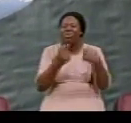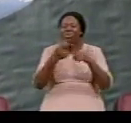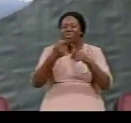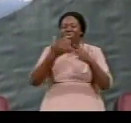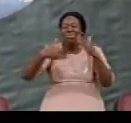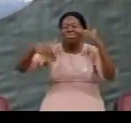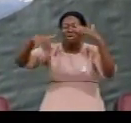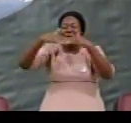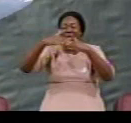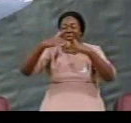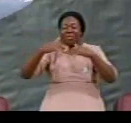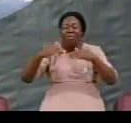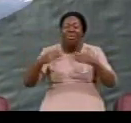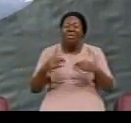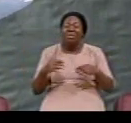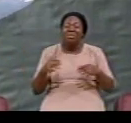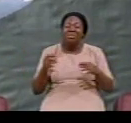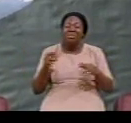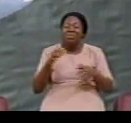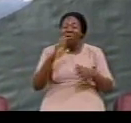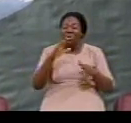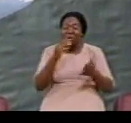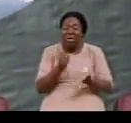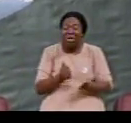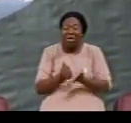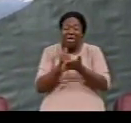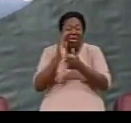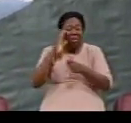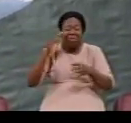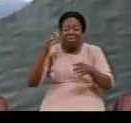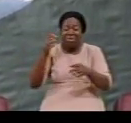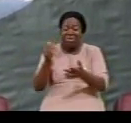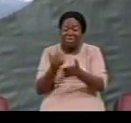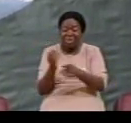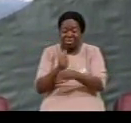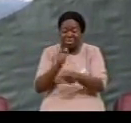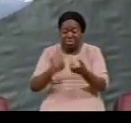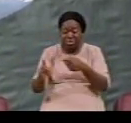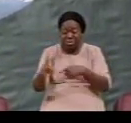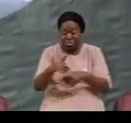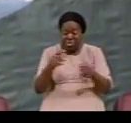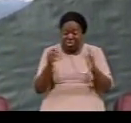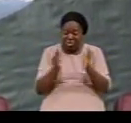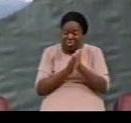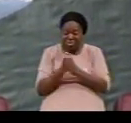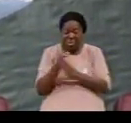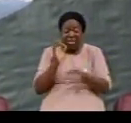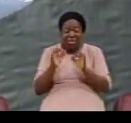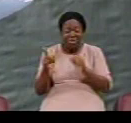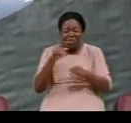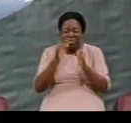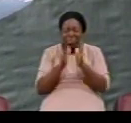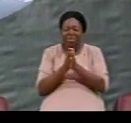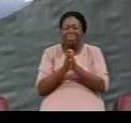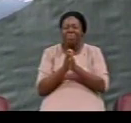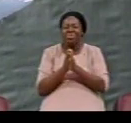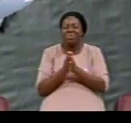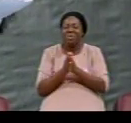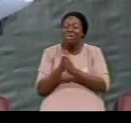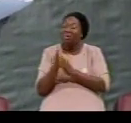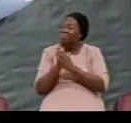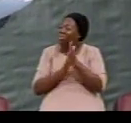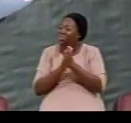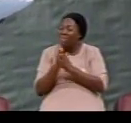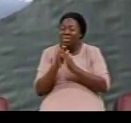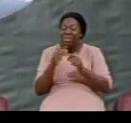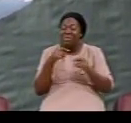locate you. May your help locate you. Today, if you will pray, if you will pray, will you not talk to the Lord?